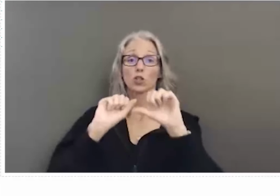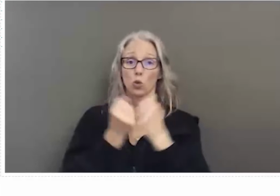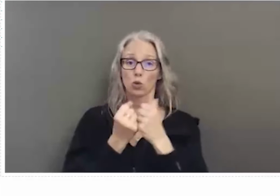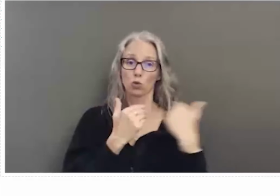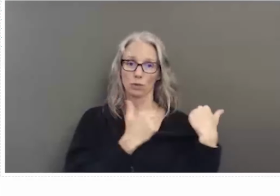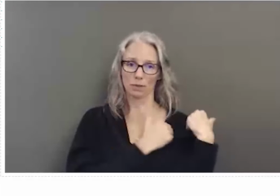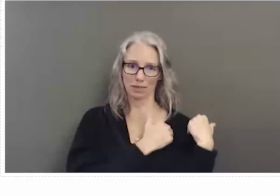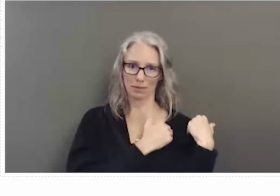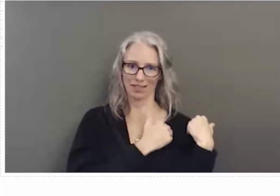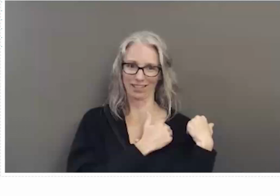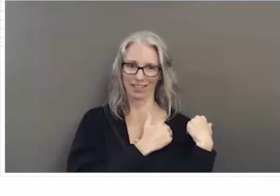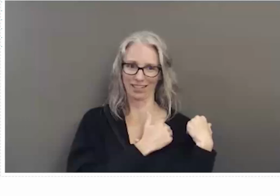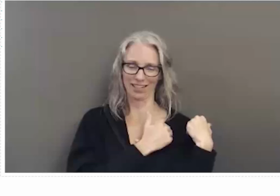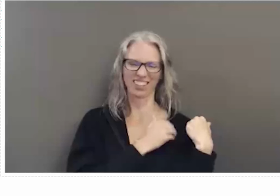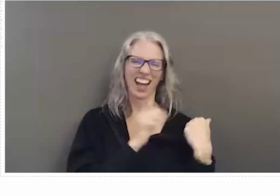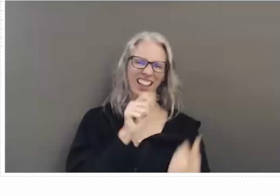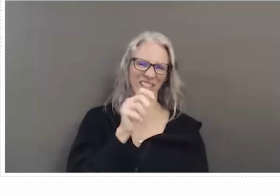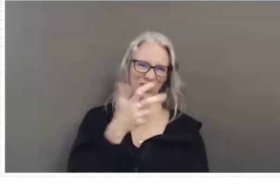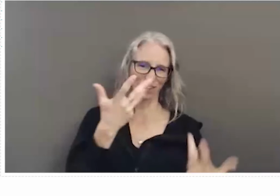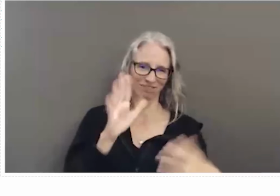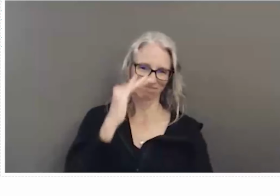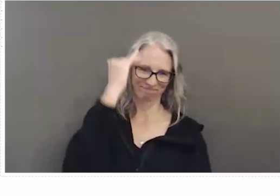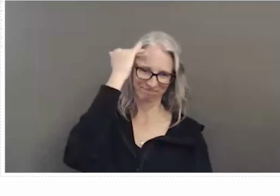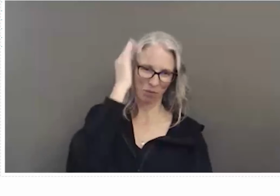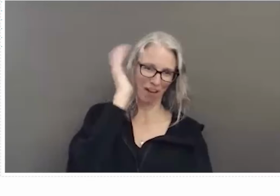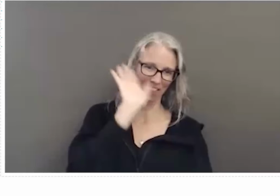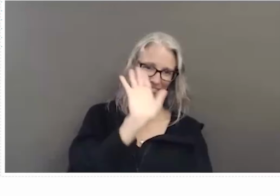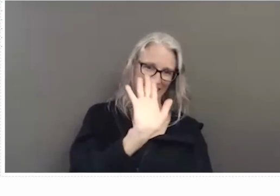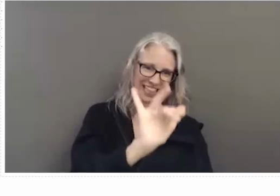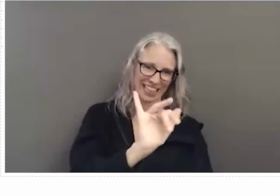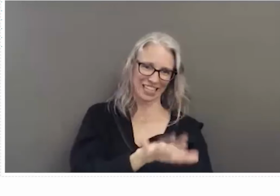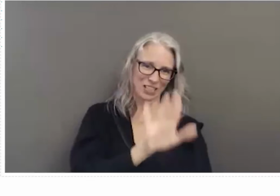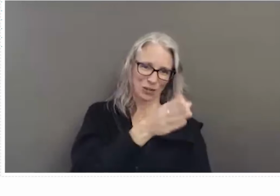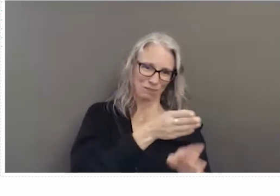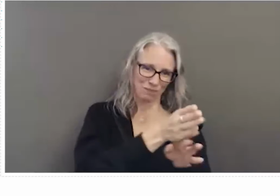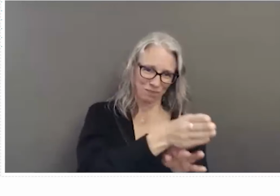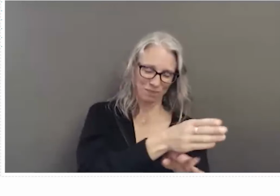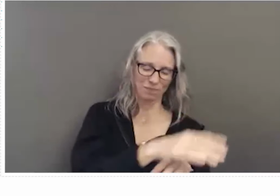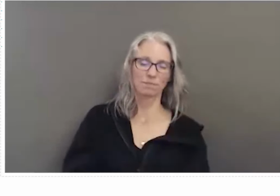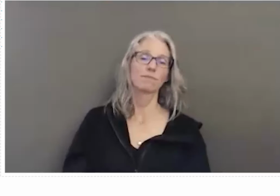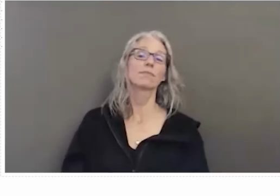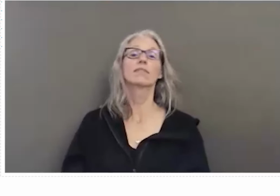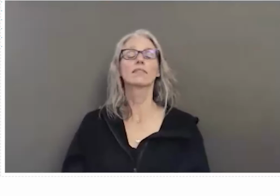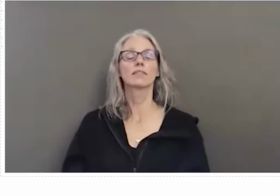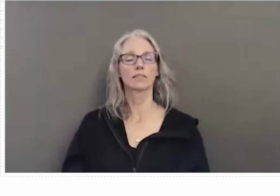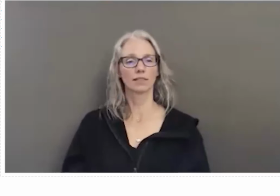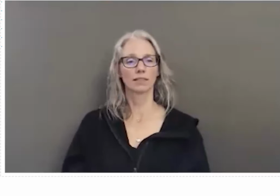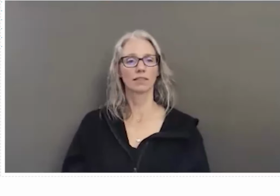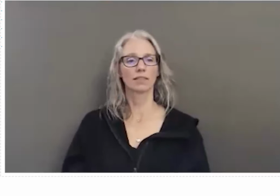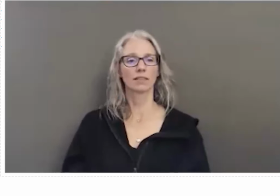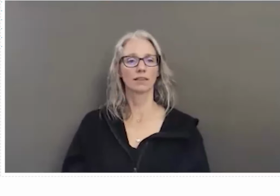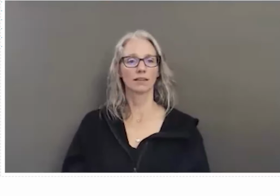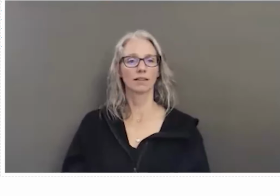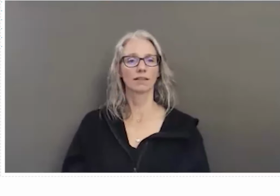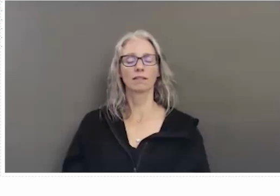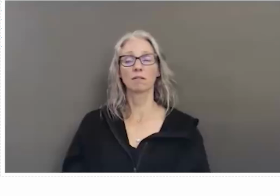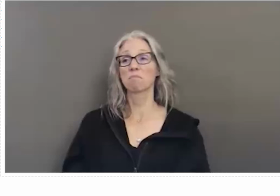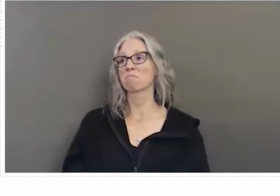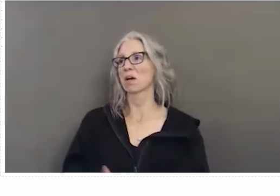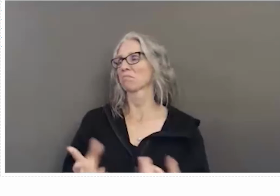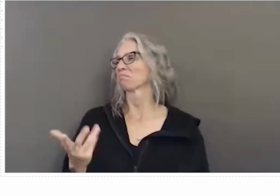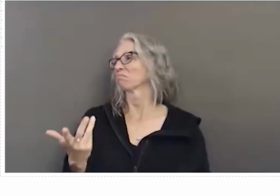but we haven't seen any planning project with a company for the past 5, 6,